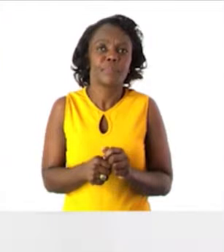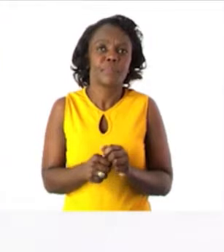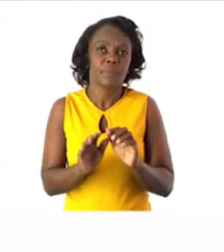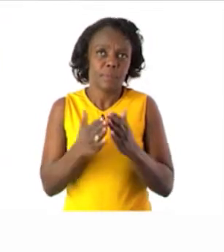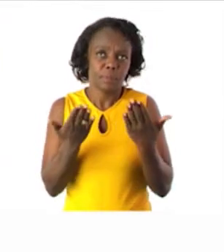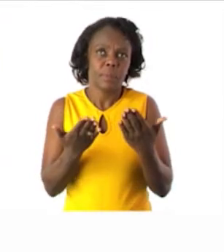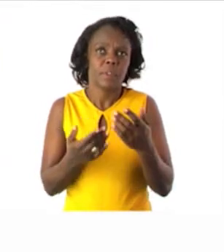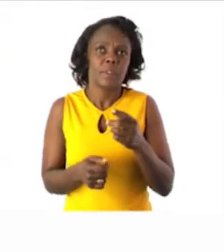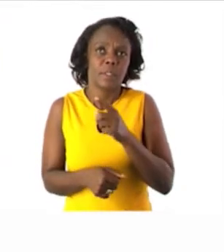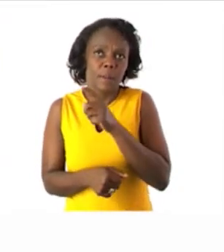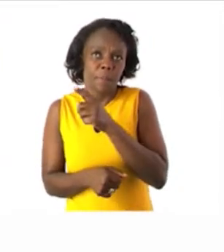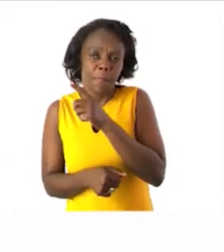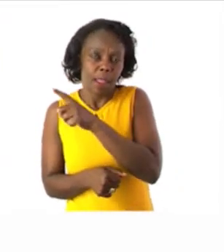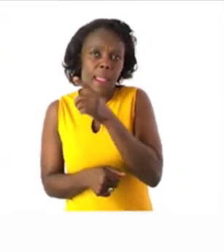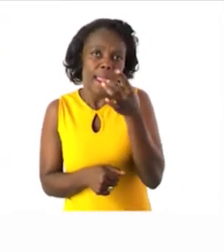18.